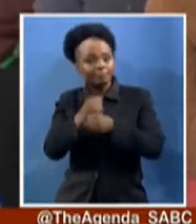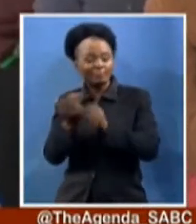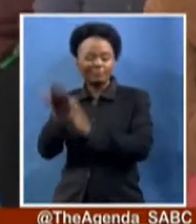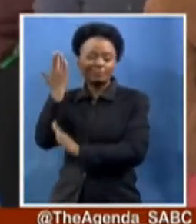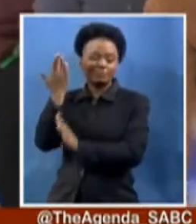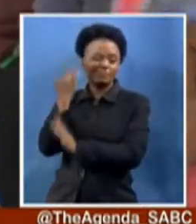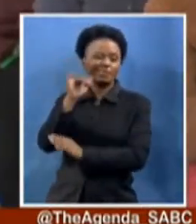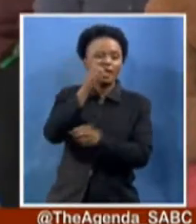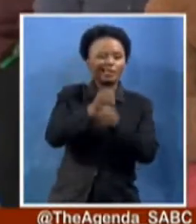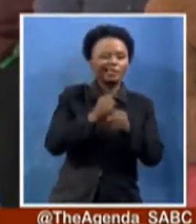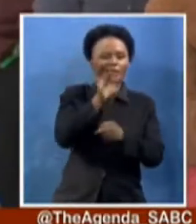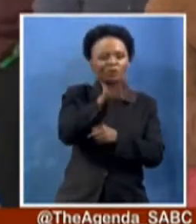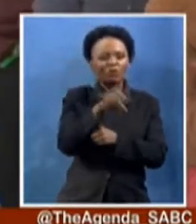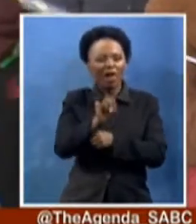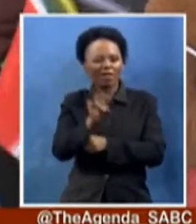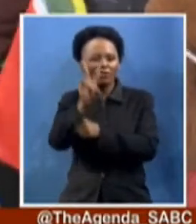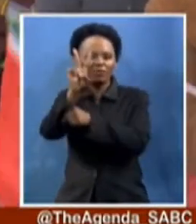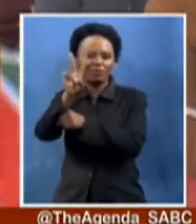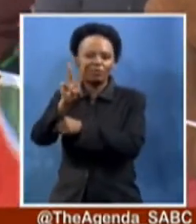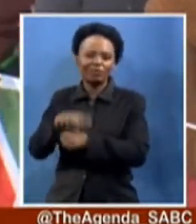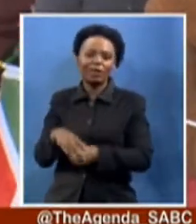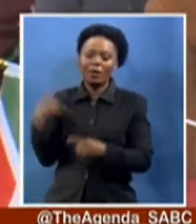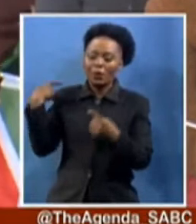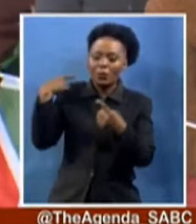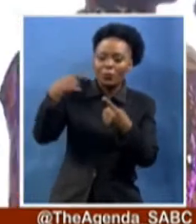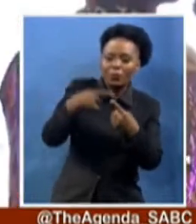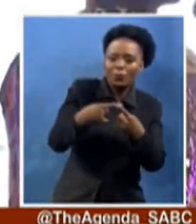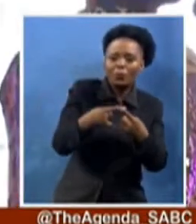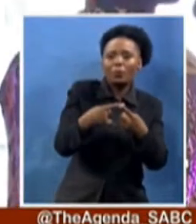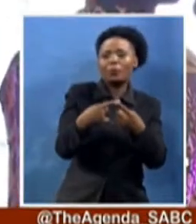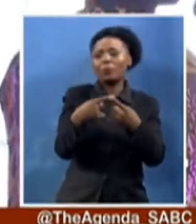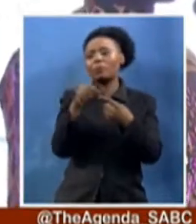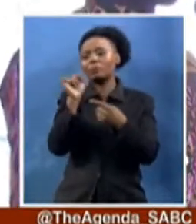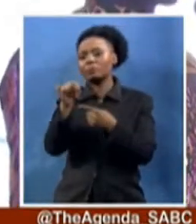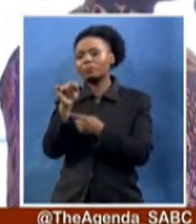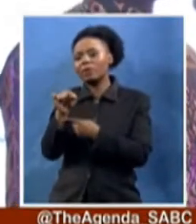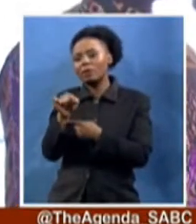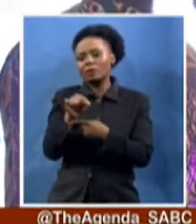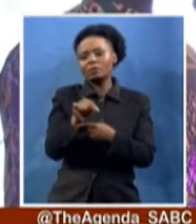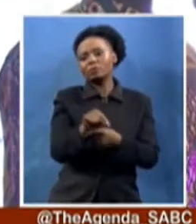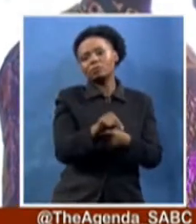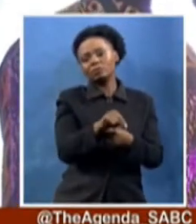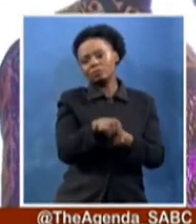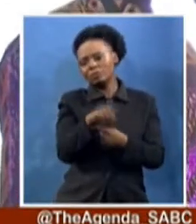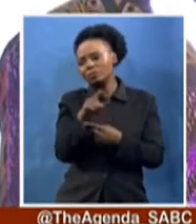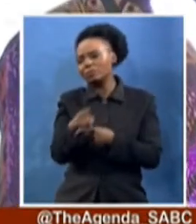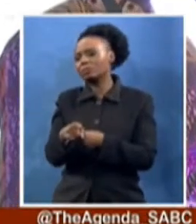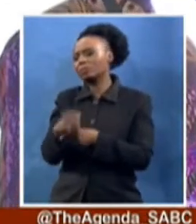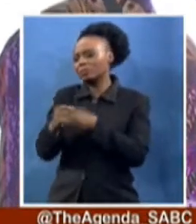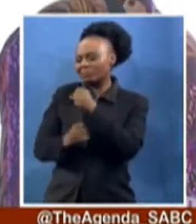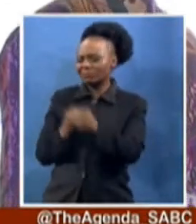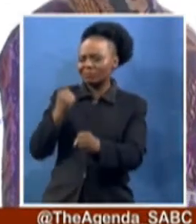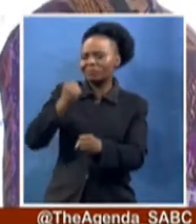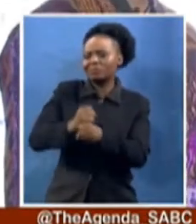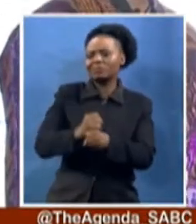1912 to centenary, it was a journey to freedom.